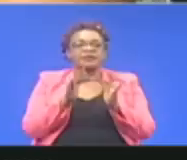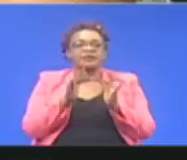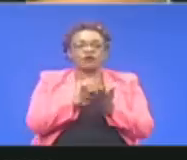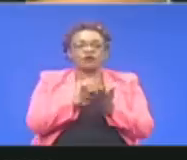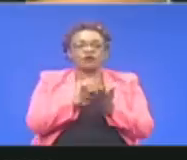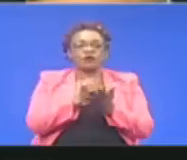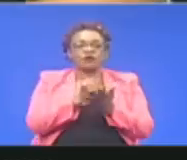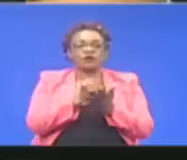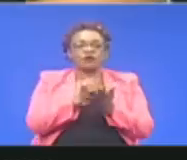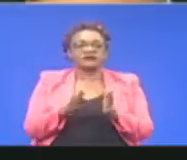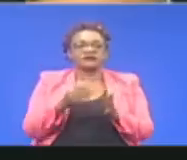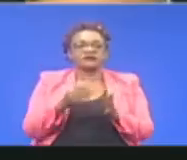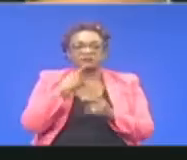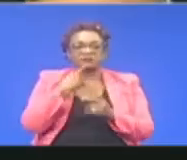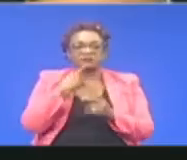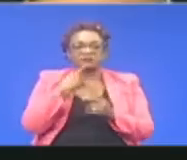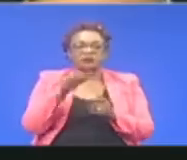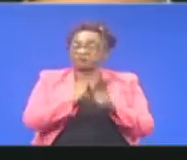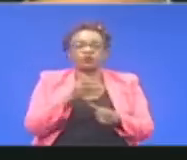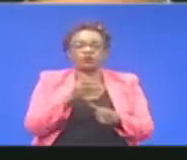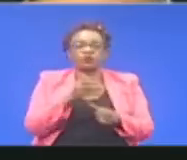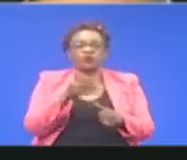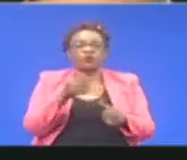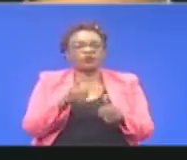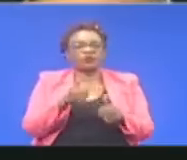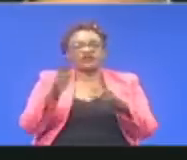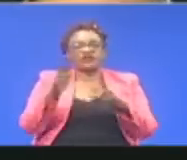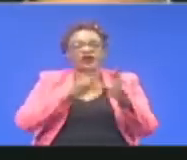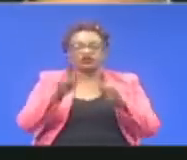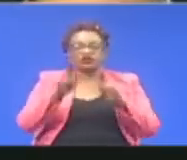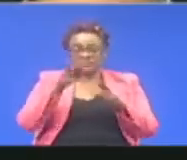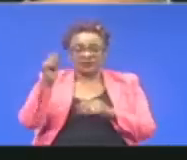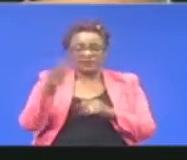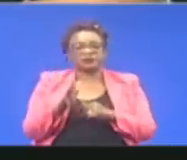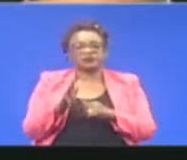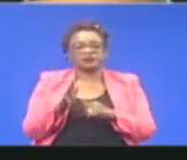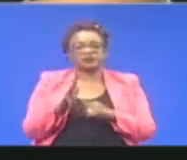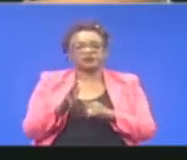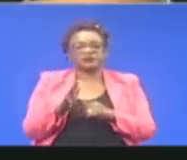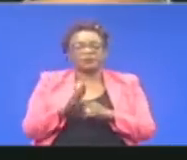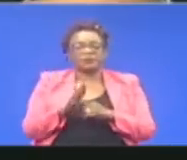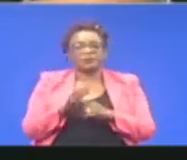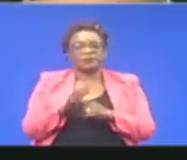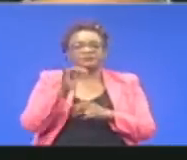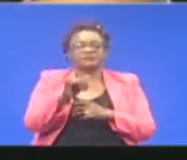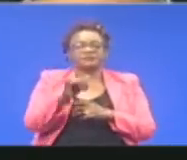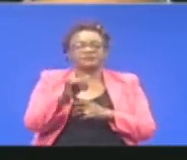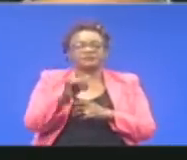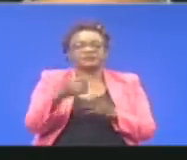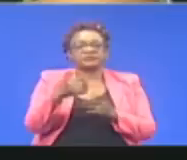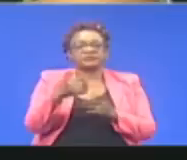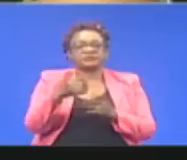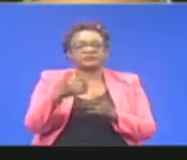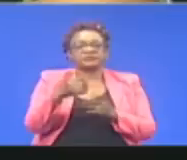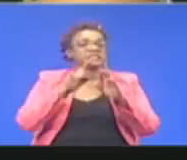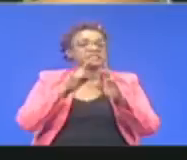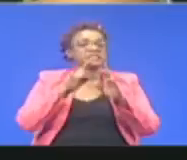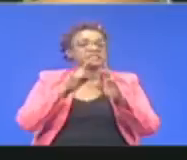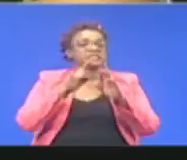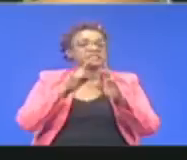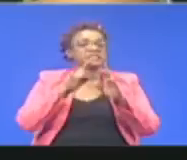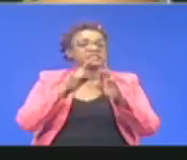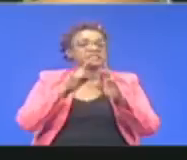racially biased, which elicited varied reactions from Kenyans. The retailer has, however, responded to the order by issuing a